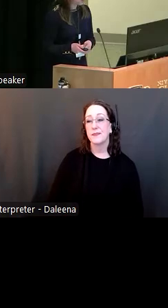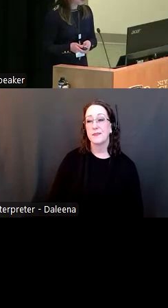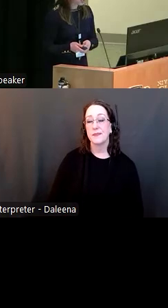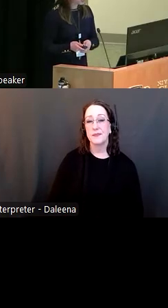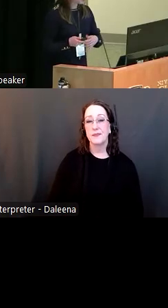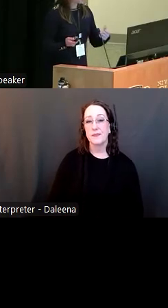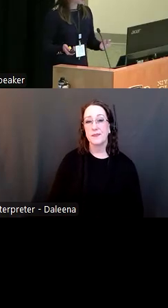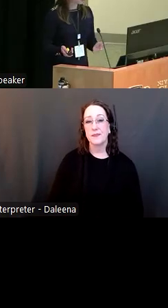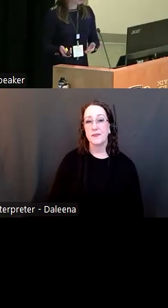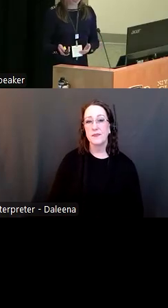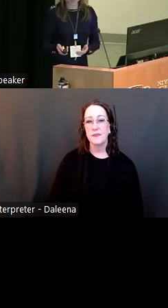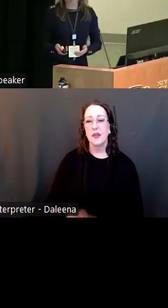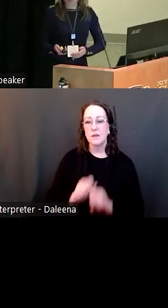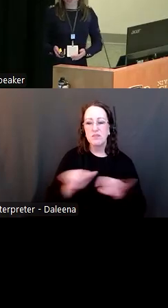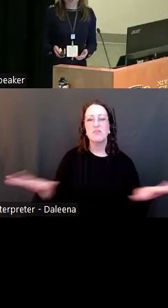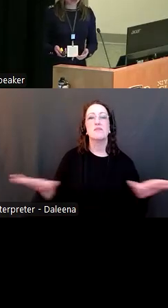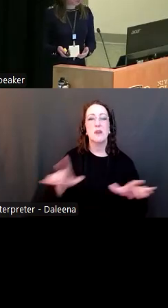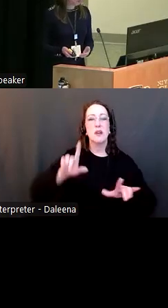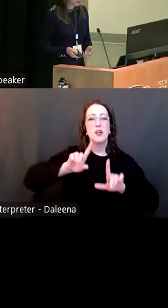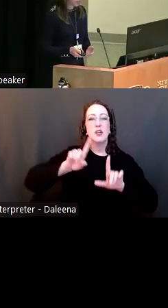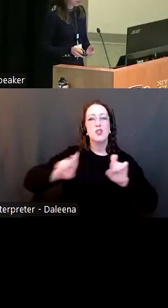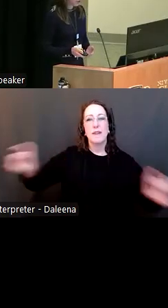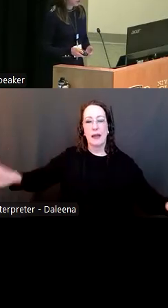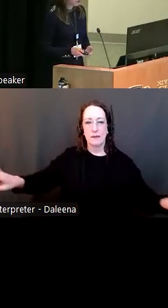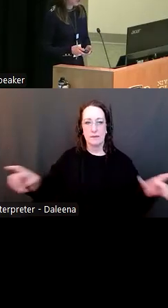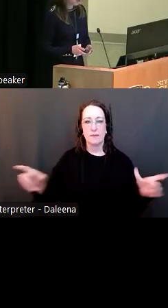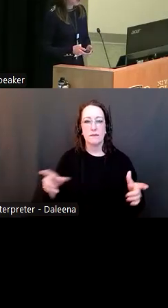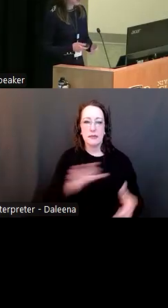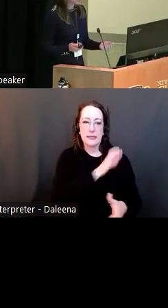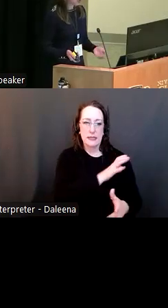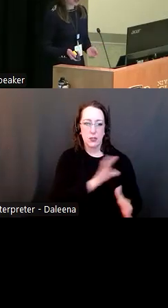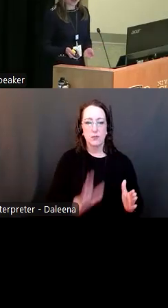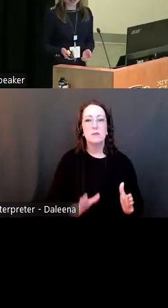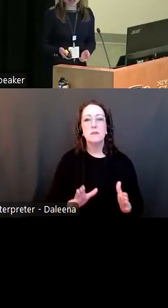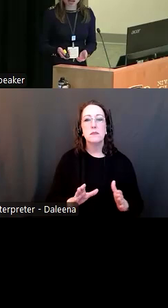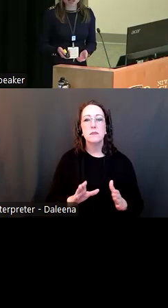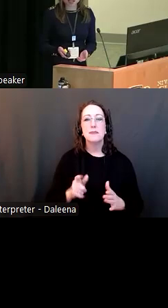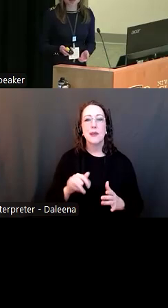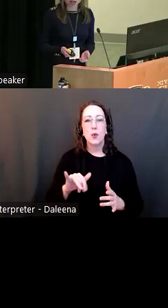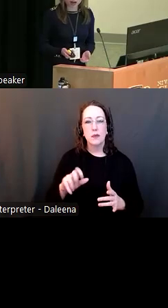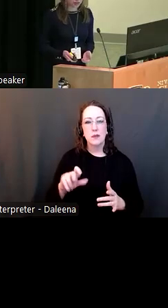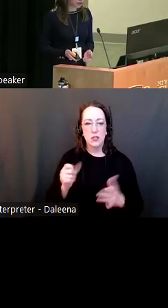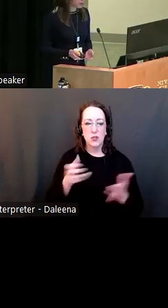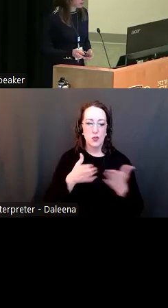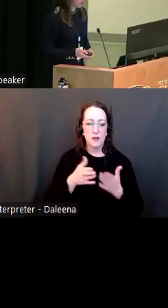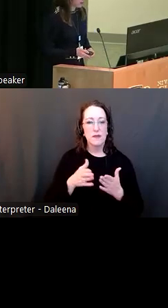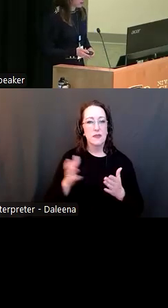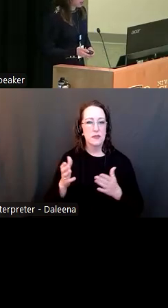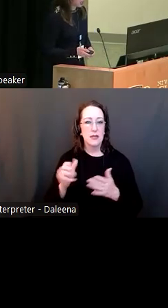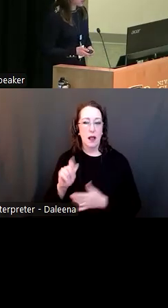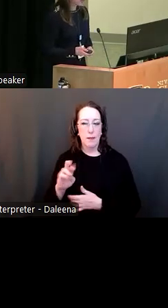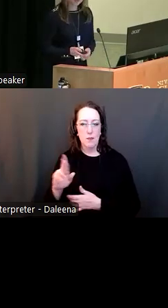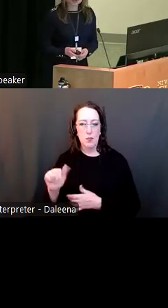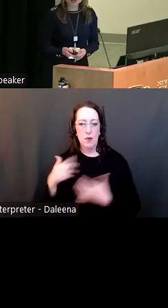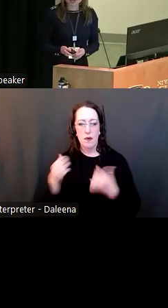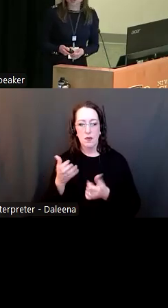So I distributed a survey to clinicians within the psychosis services at Alberta Health Services. And